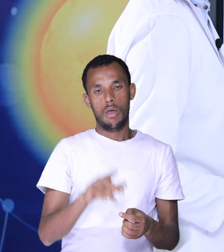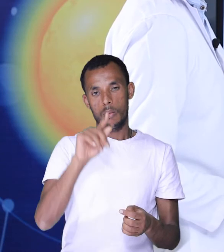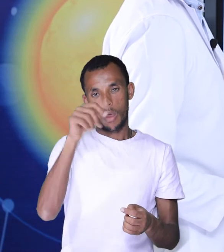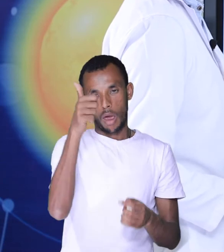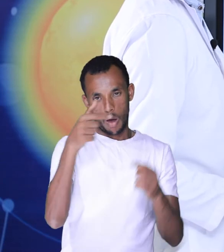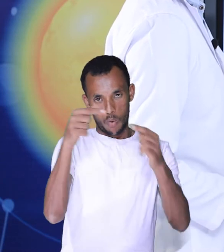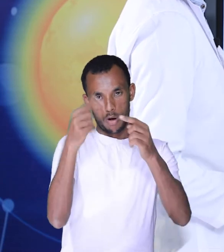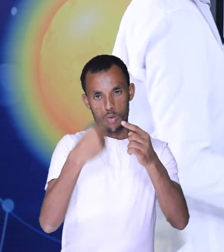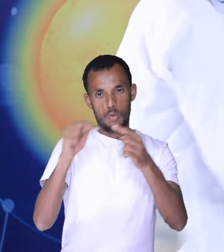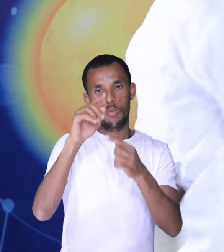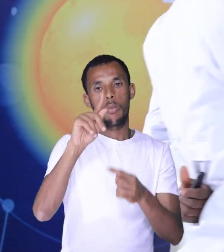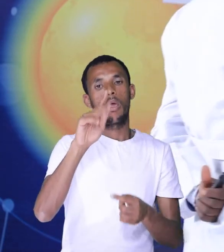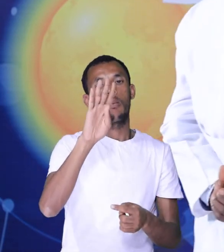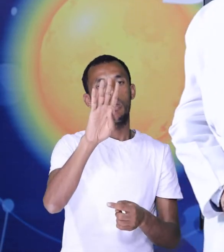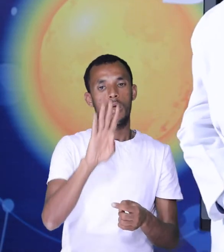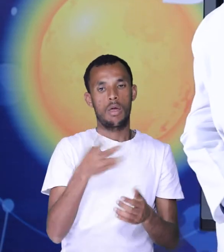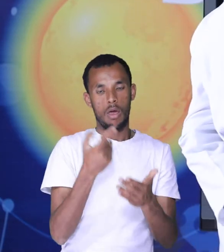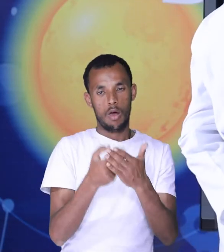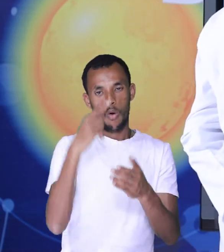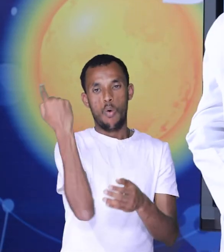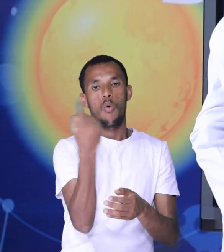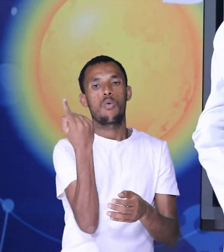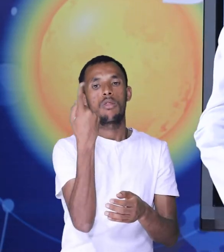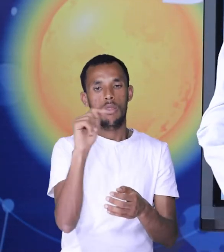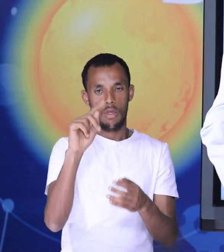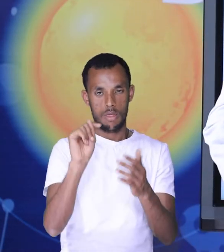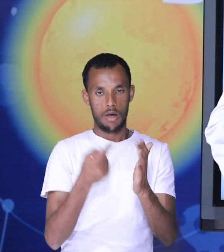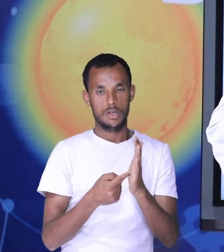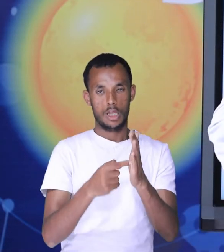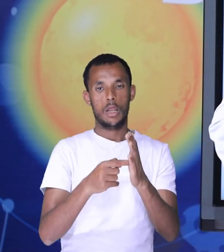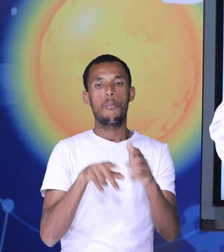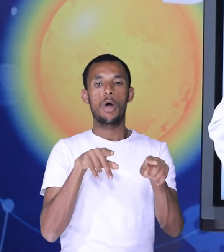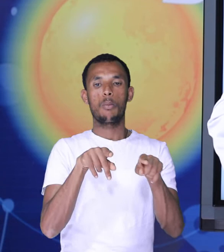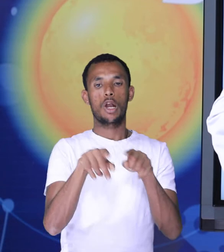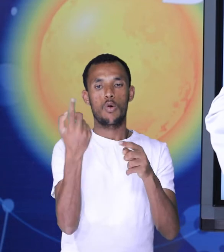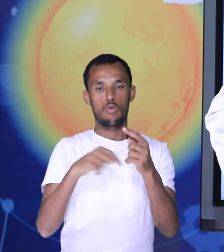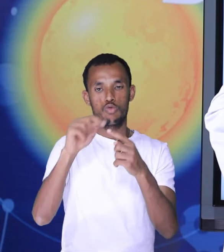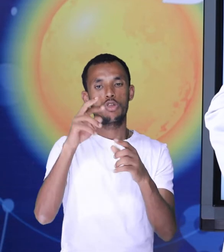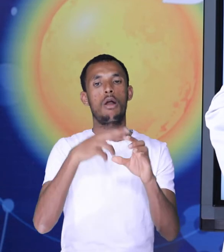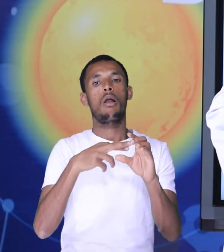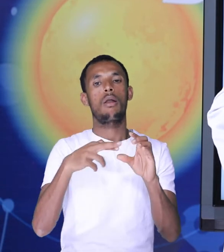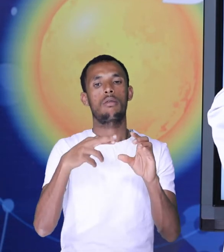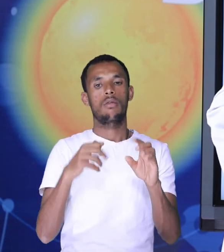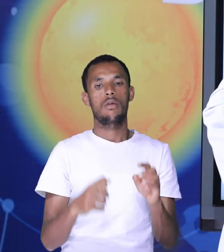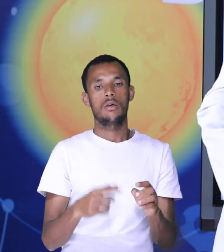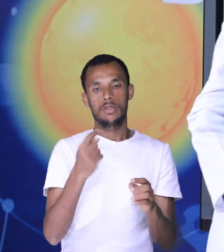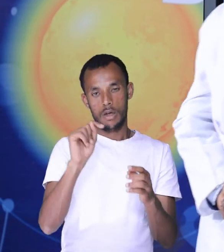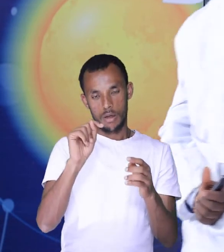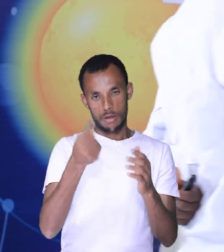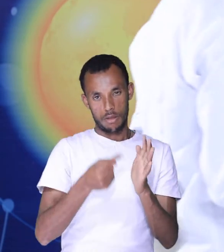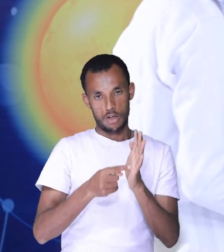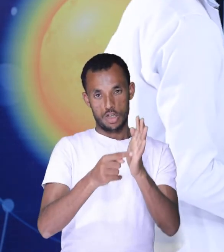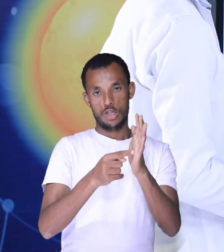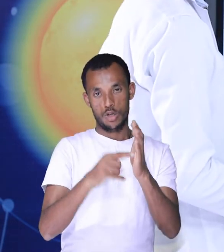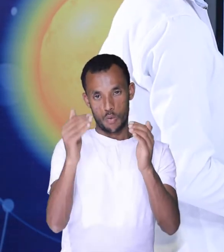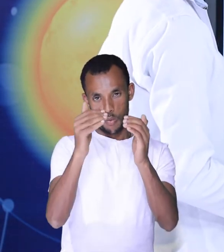congruent to PB. Here always the tangent is perpendicular to the radius. The tangent is